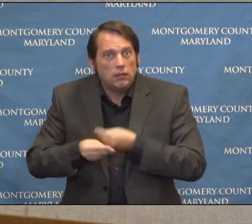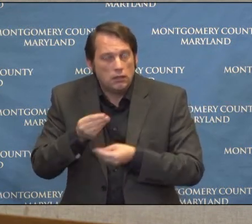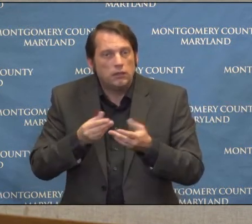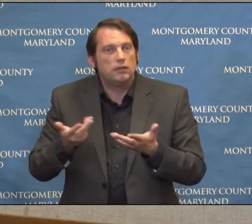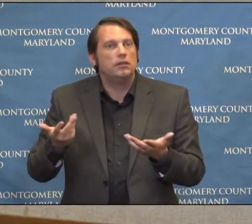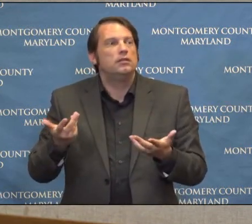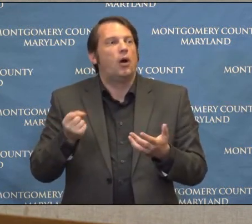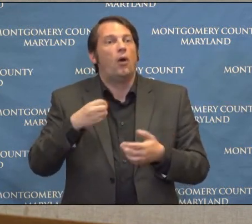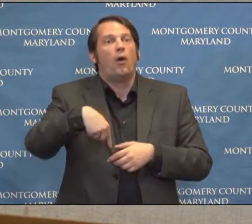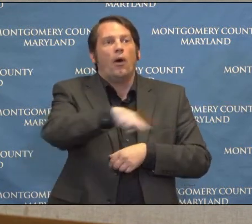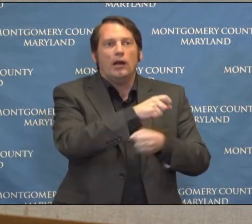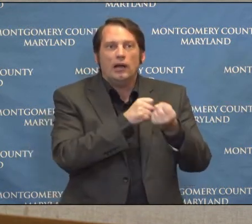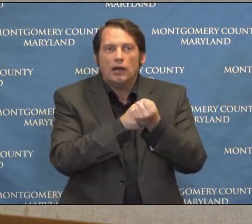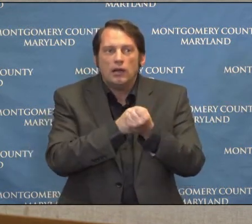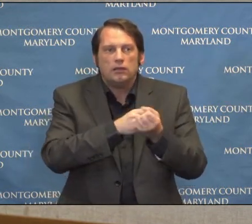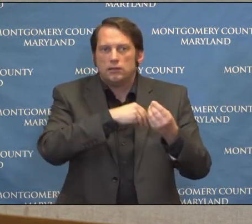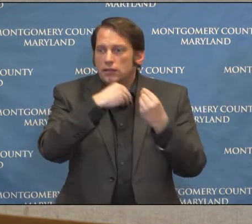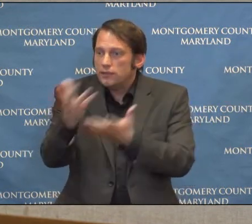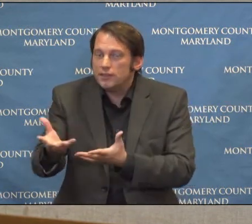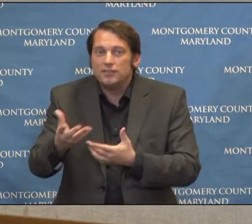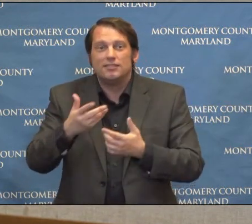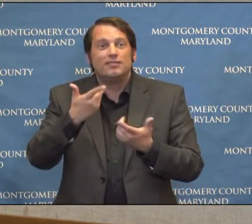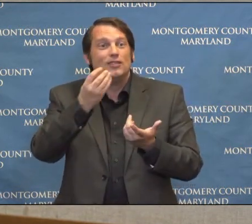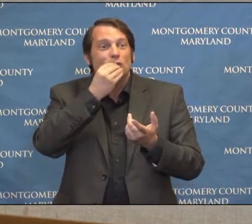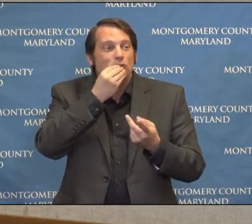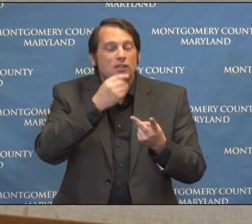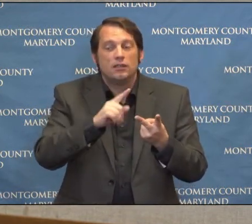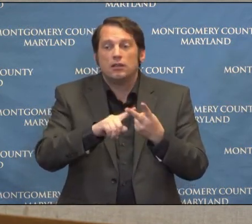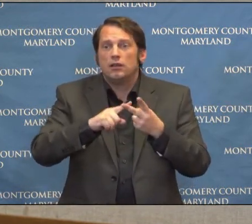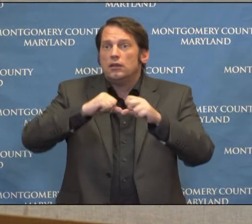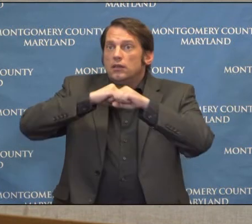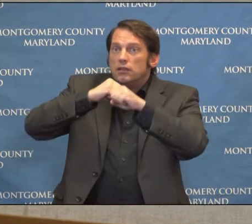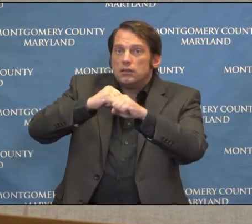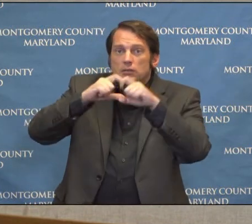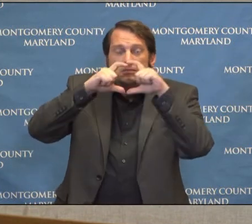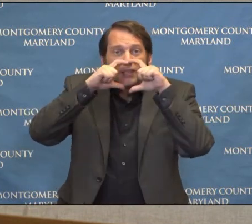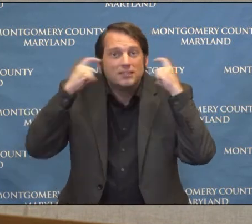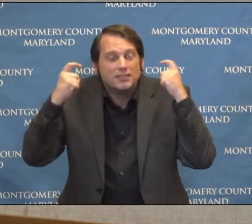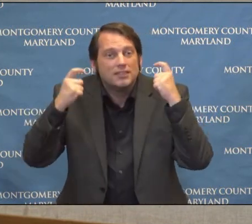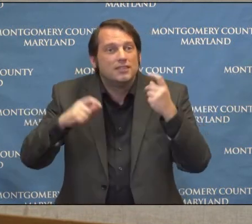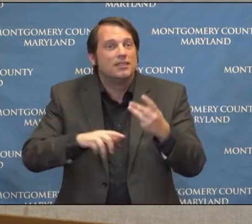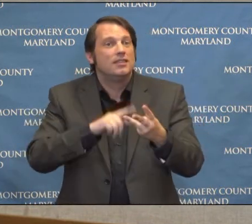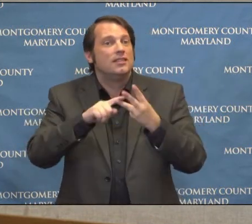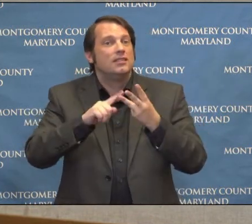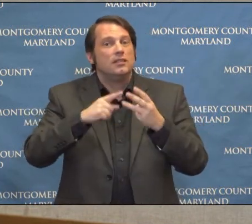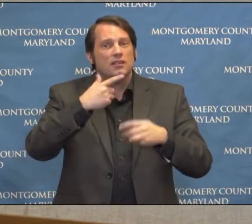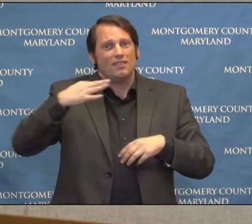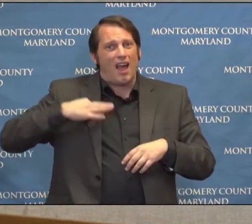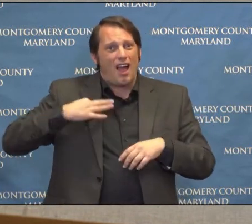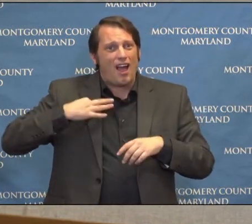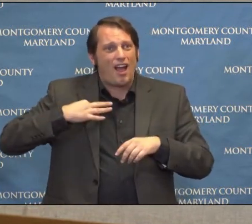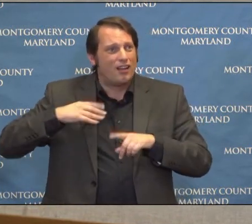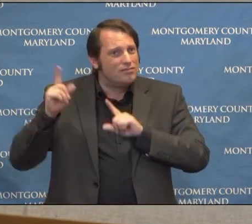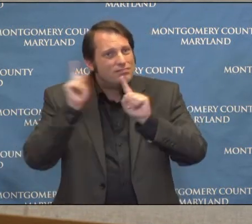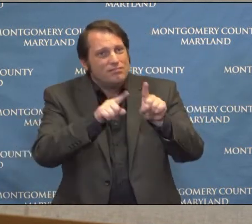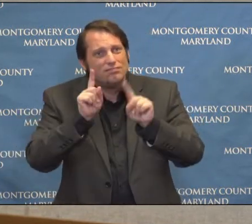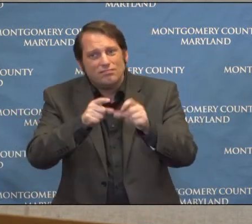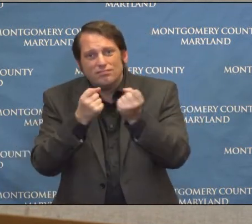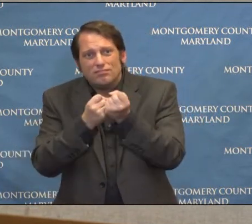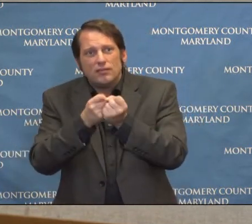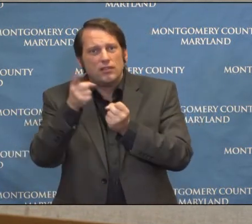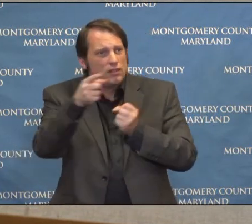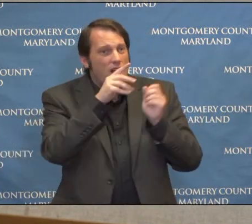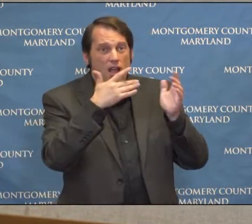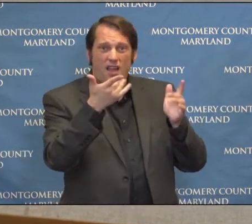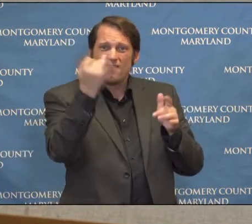face coverings. And also, if you're interested in volunteering your time, please go to the Volunteer Center website for information on how you can support their